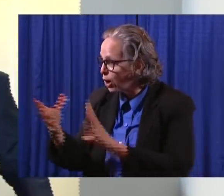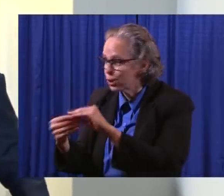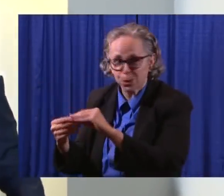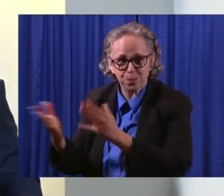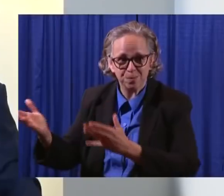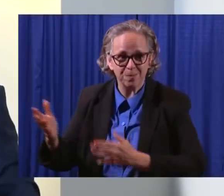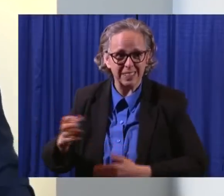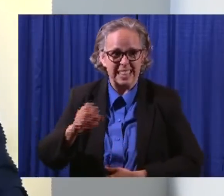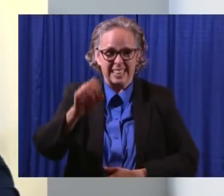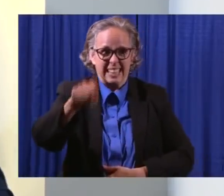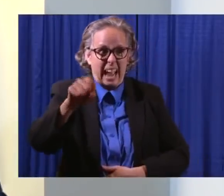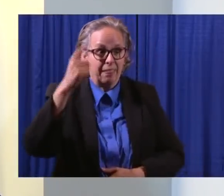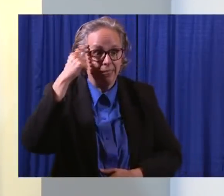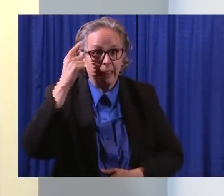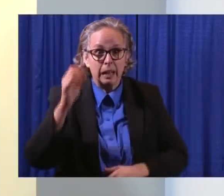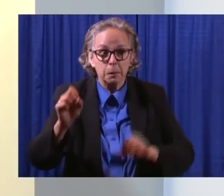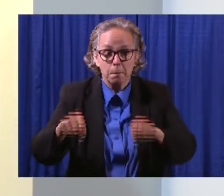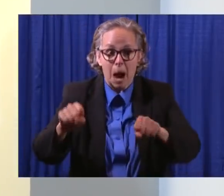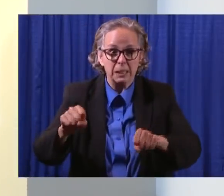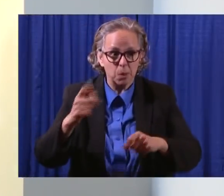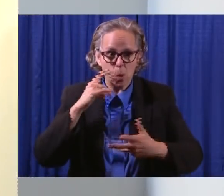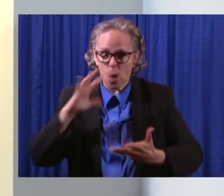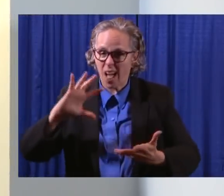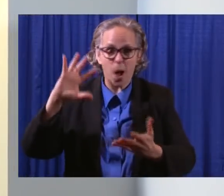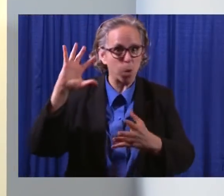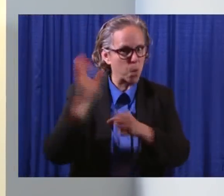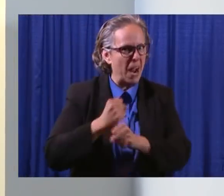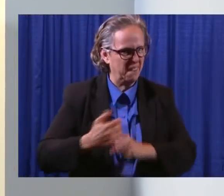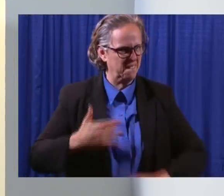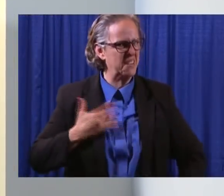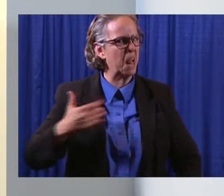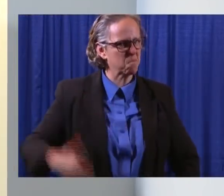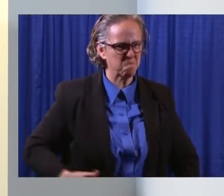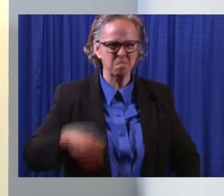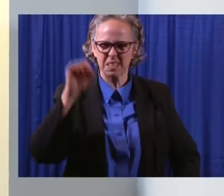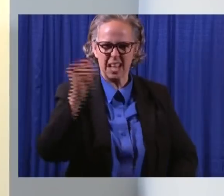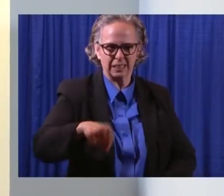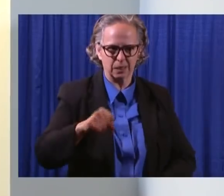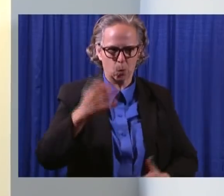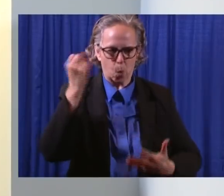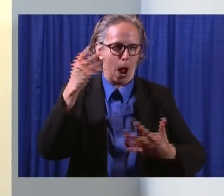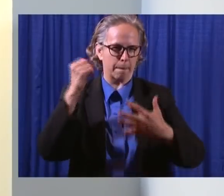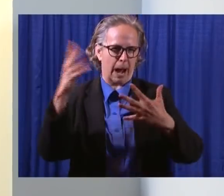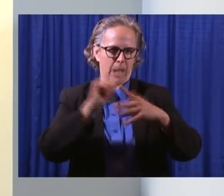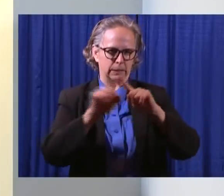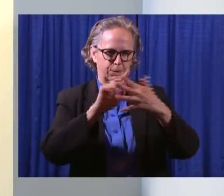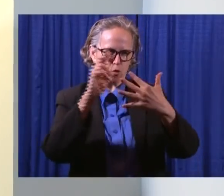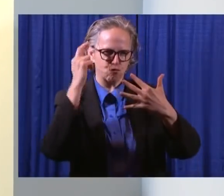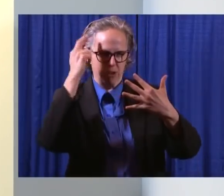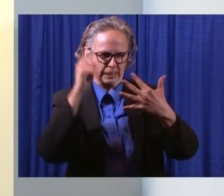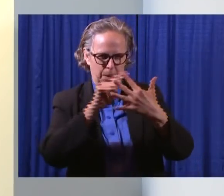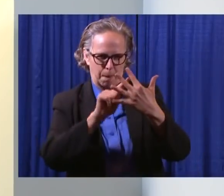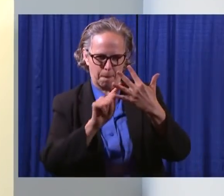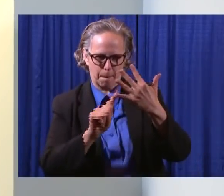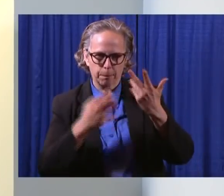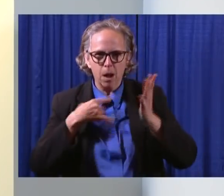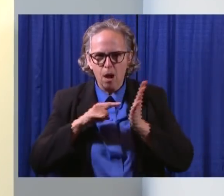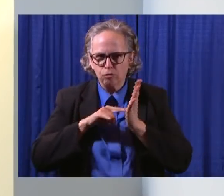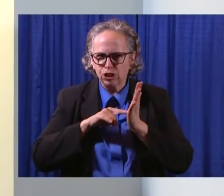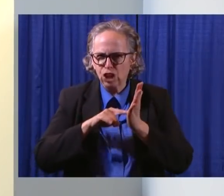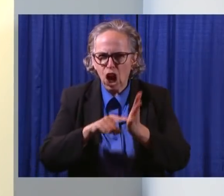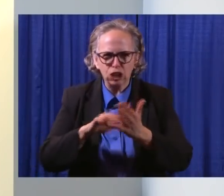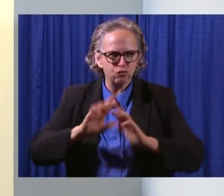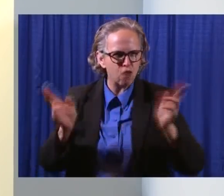this because of a lot of reasons, both in terms of the research and the talent that already exists